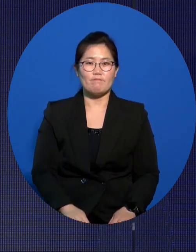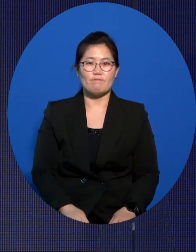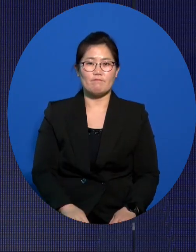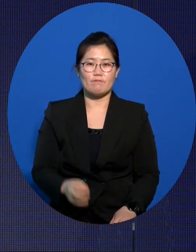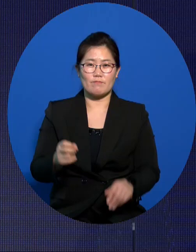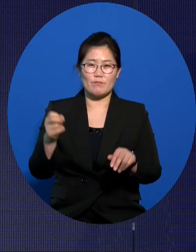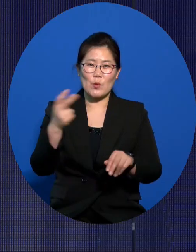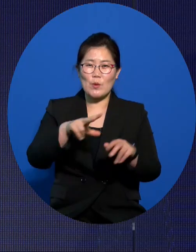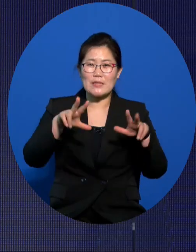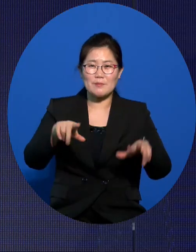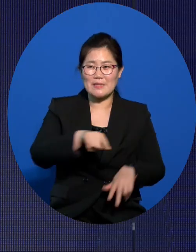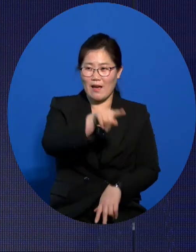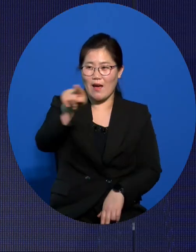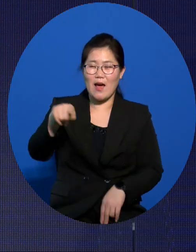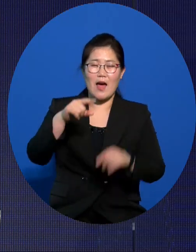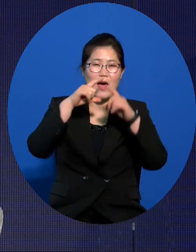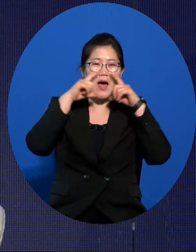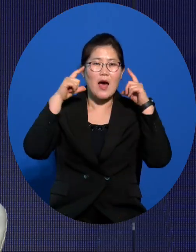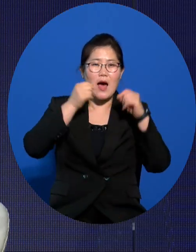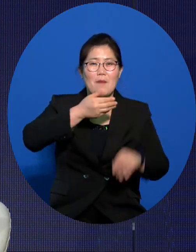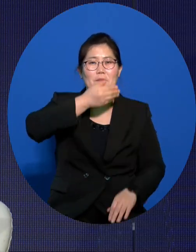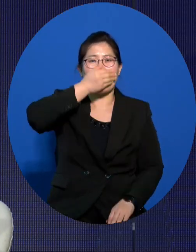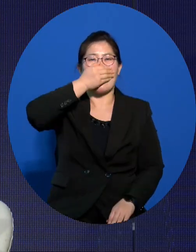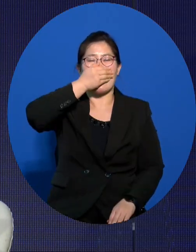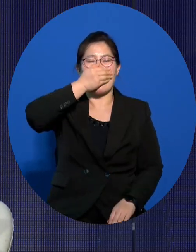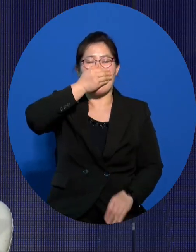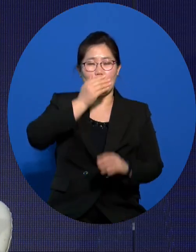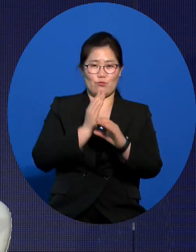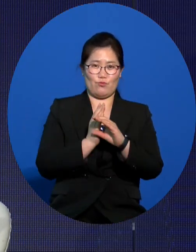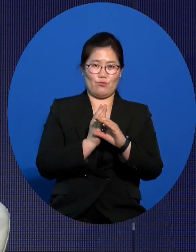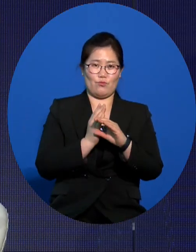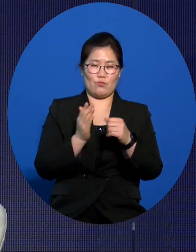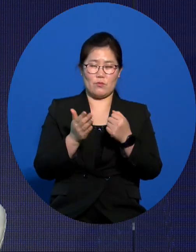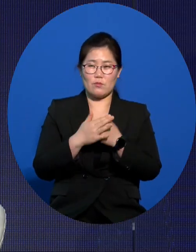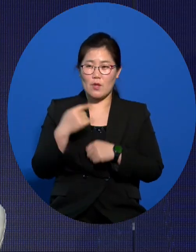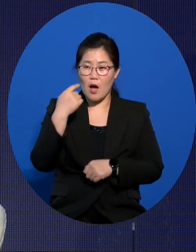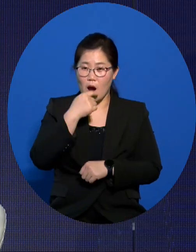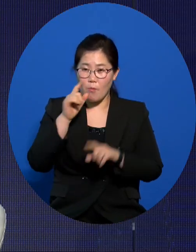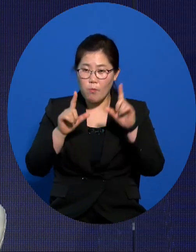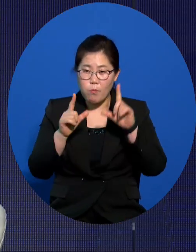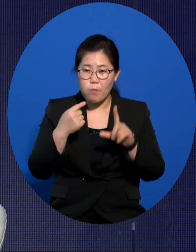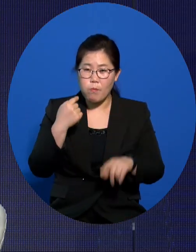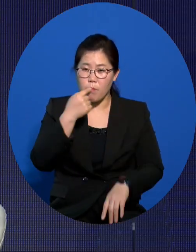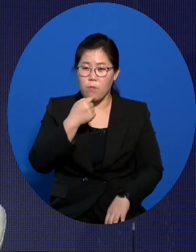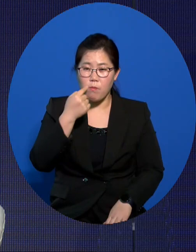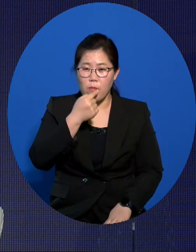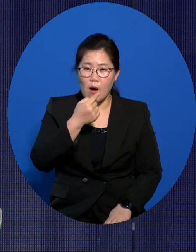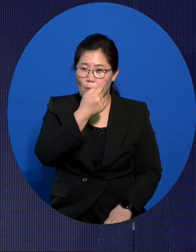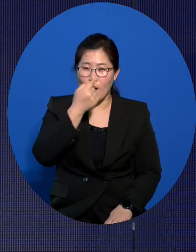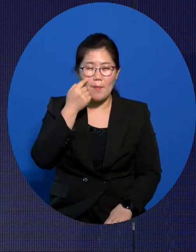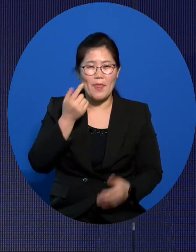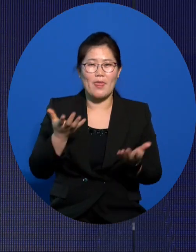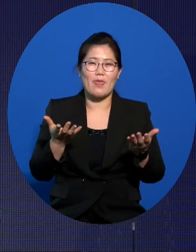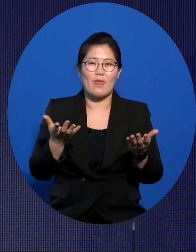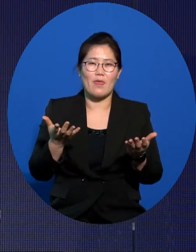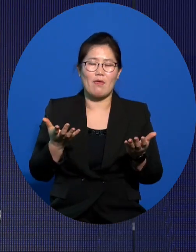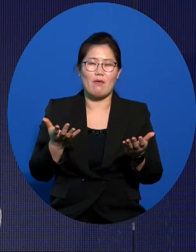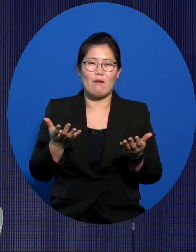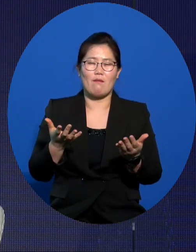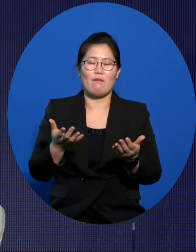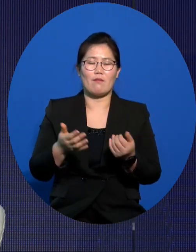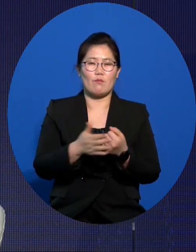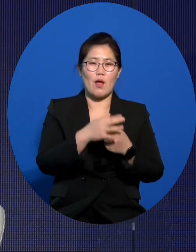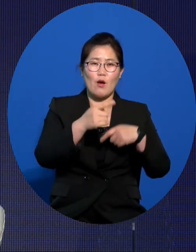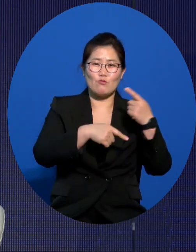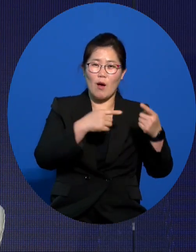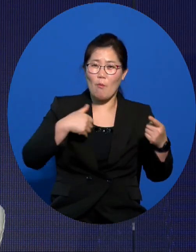lot of hardships. And mostly it's because most people are wearing masks. We are not able to